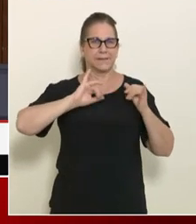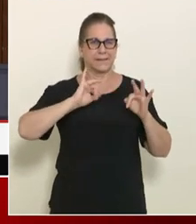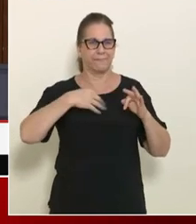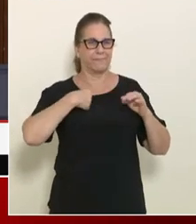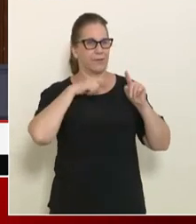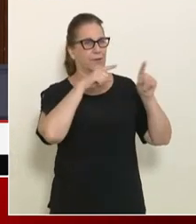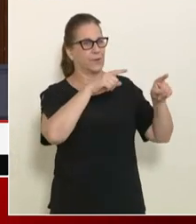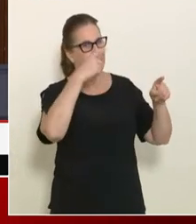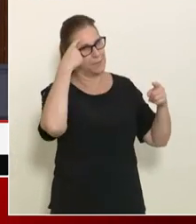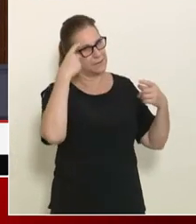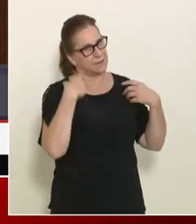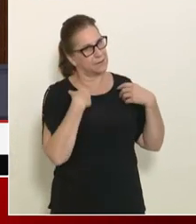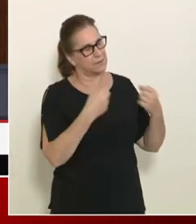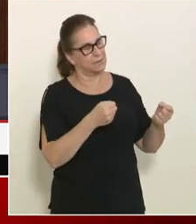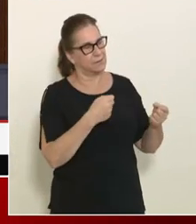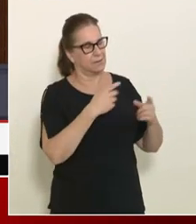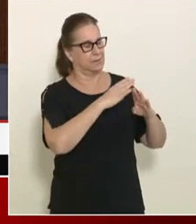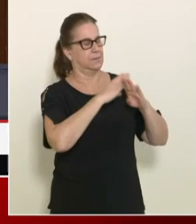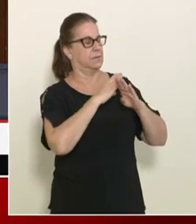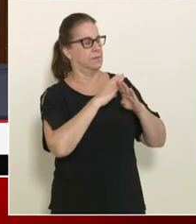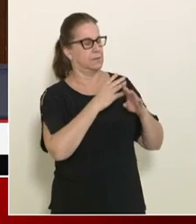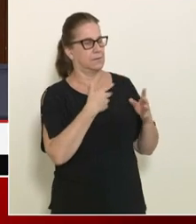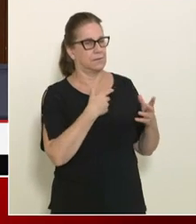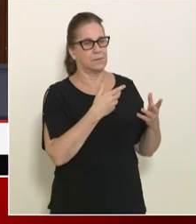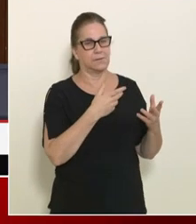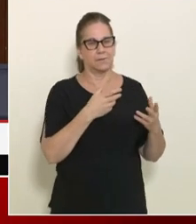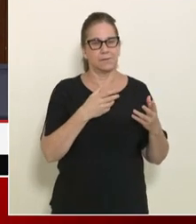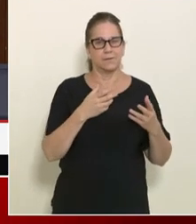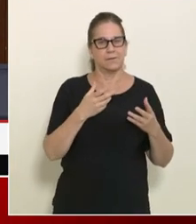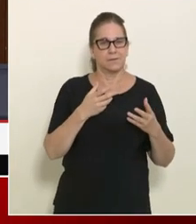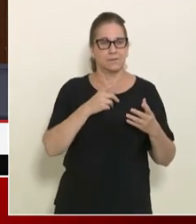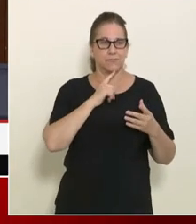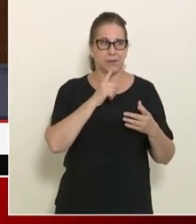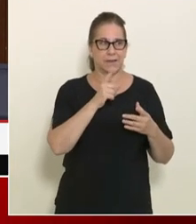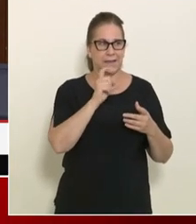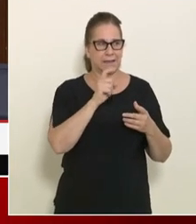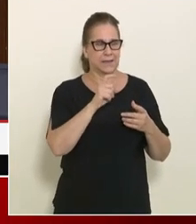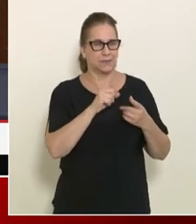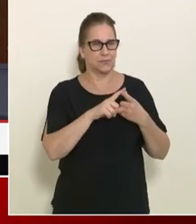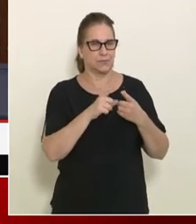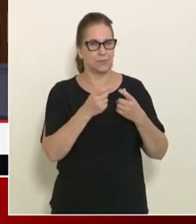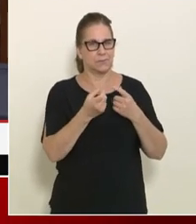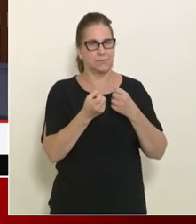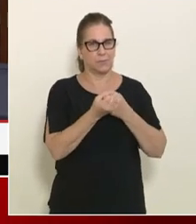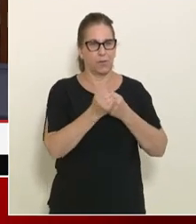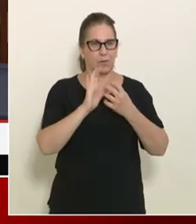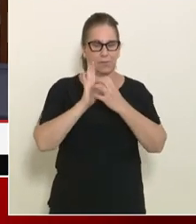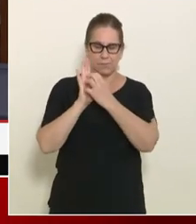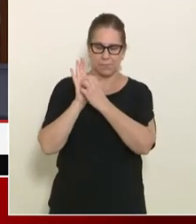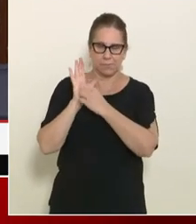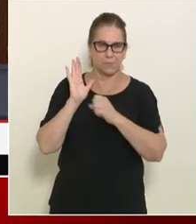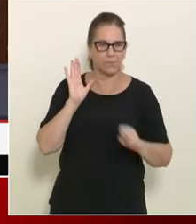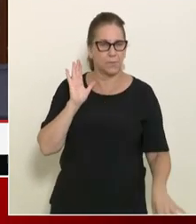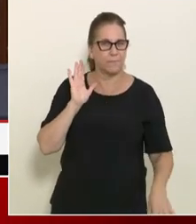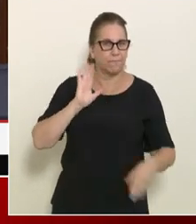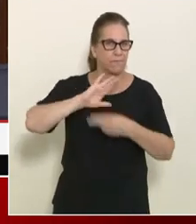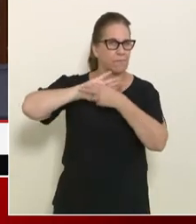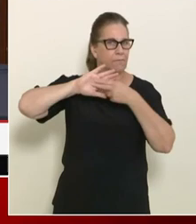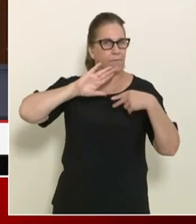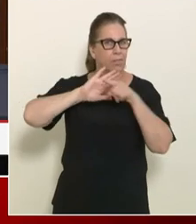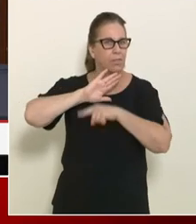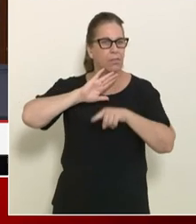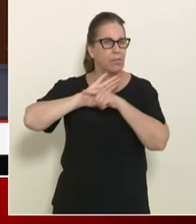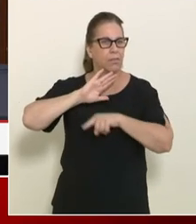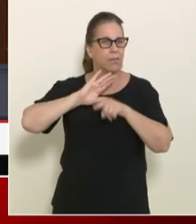make sure that you can build your resiliency as a parent, and that you can be able